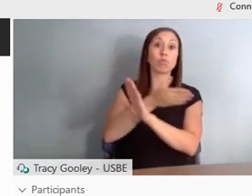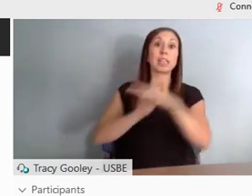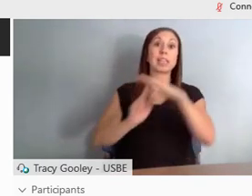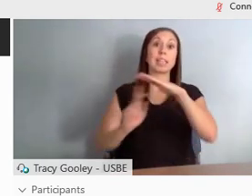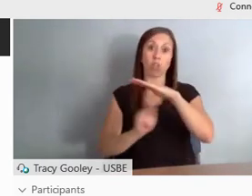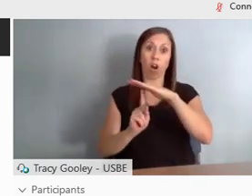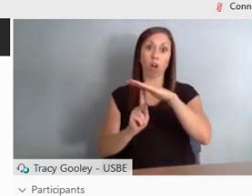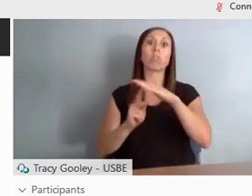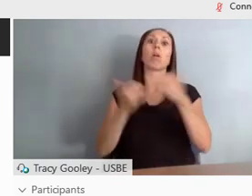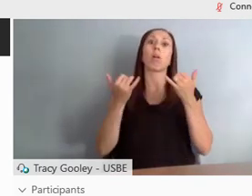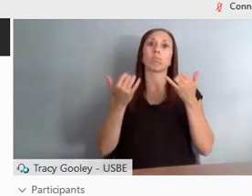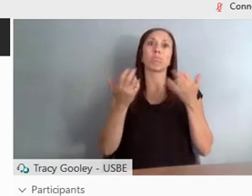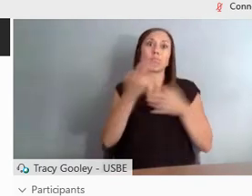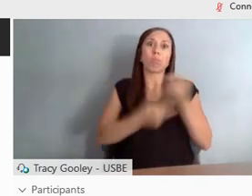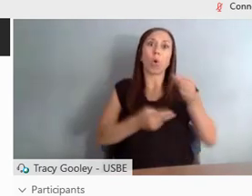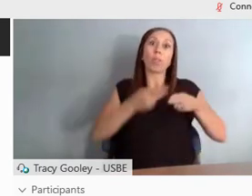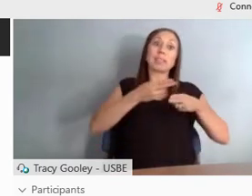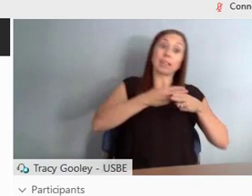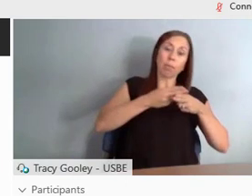short-term and long-term